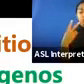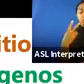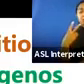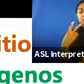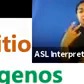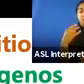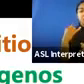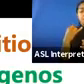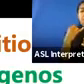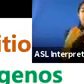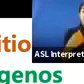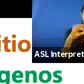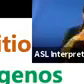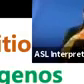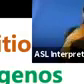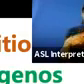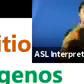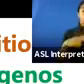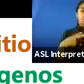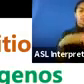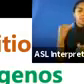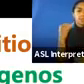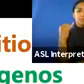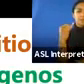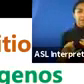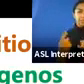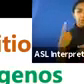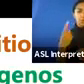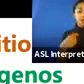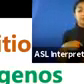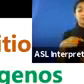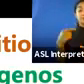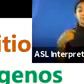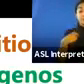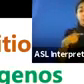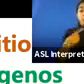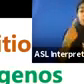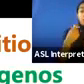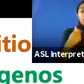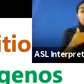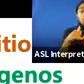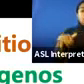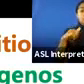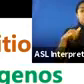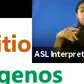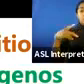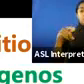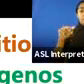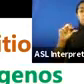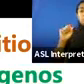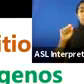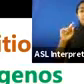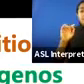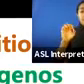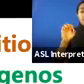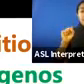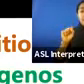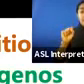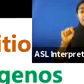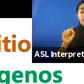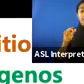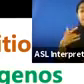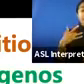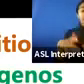one. So this one, I'm one of the world's most common parasites. I'm infamously found in litter